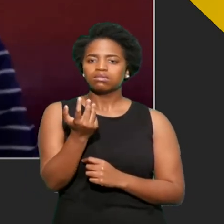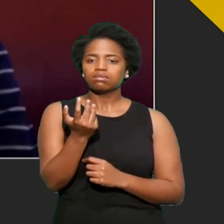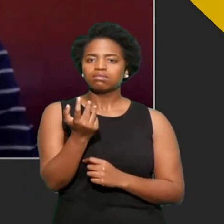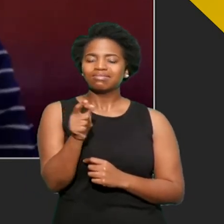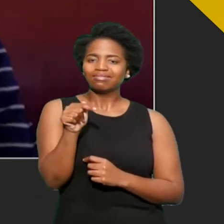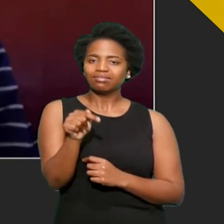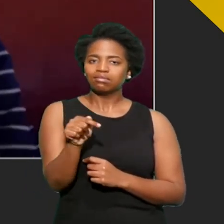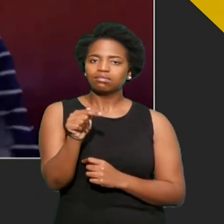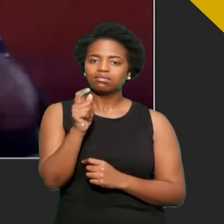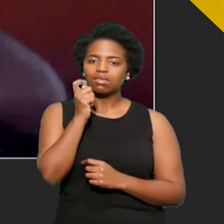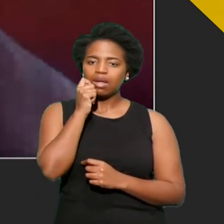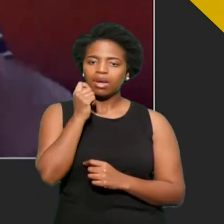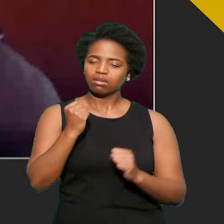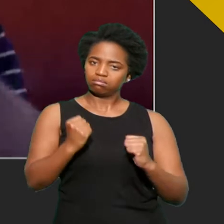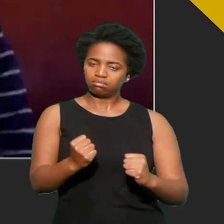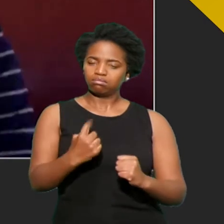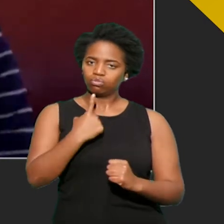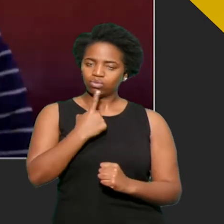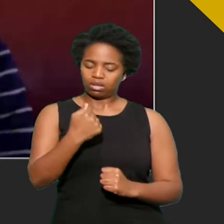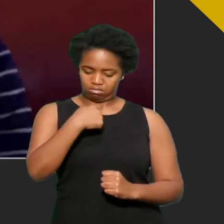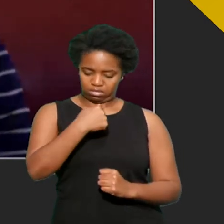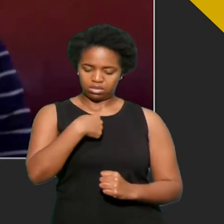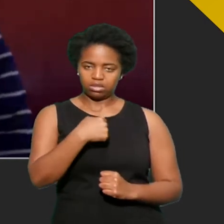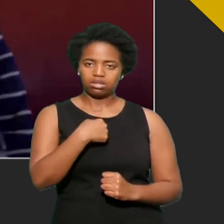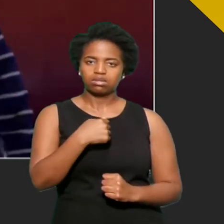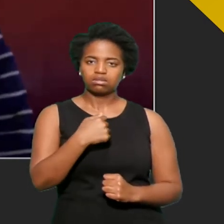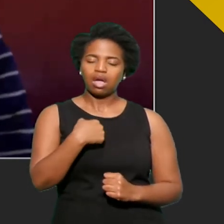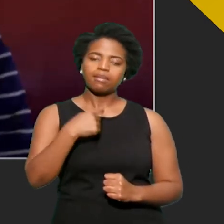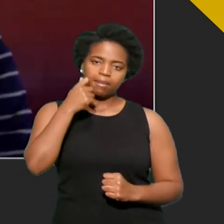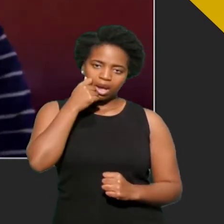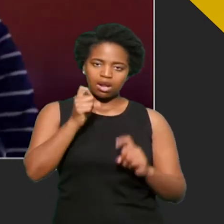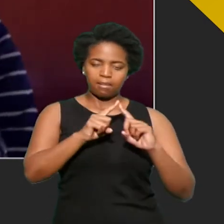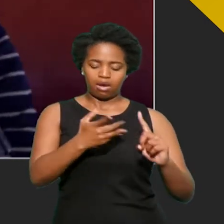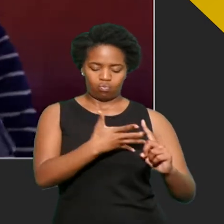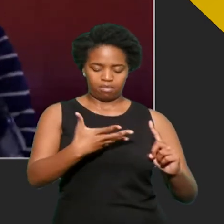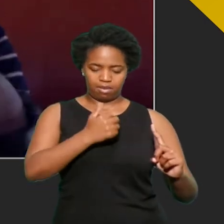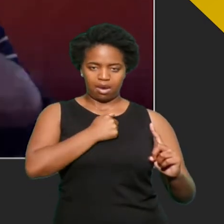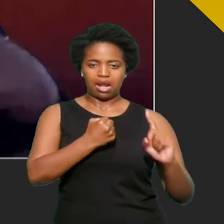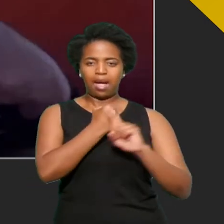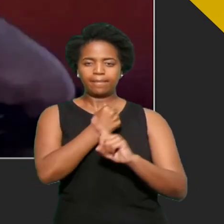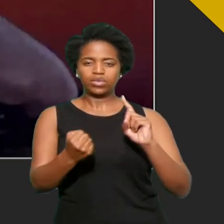this gentleman was brave enough to come out and talk about his plight, being abused. And